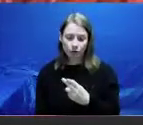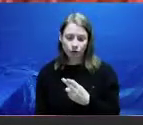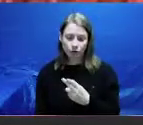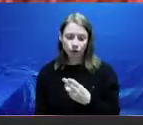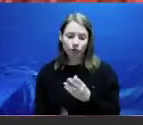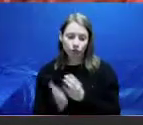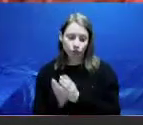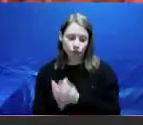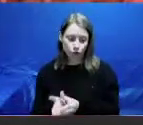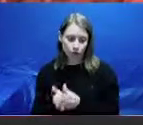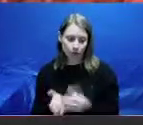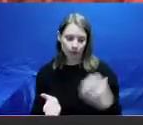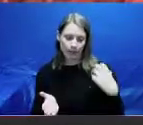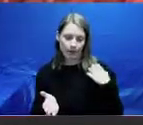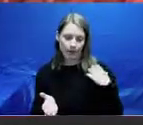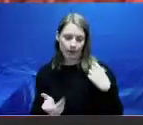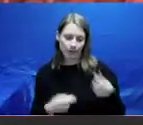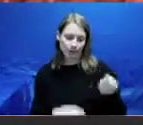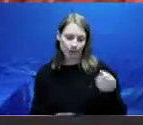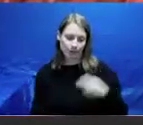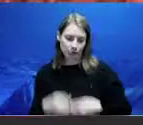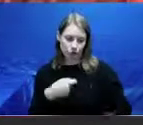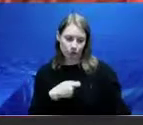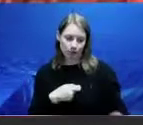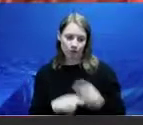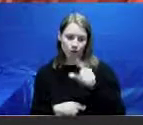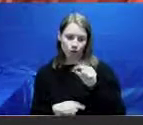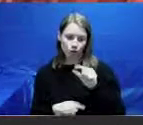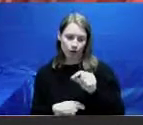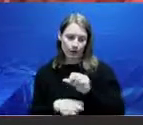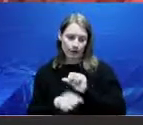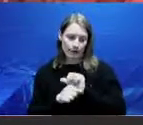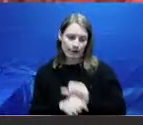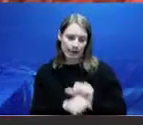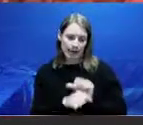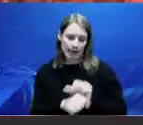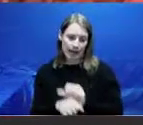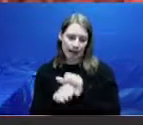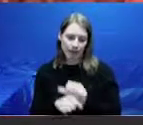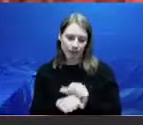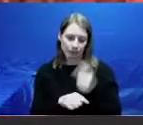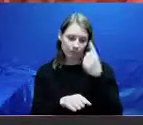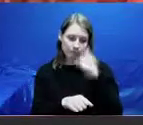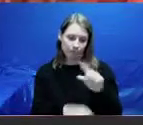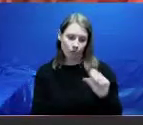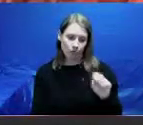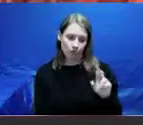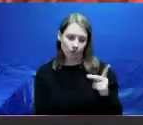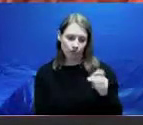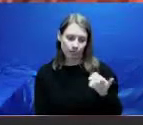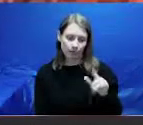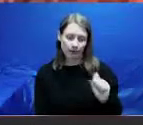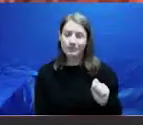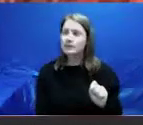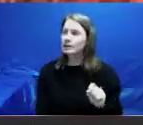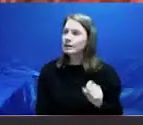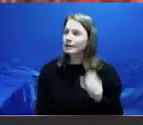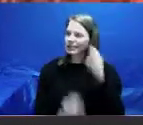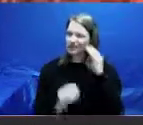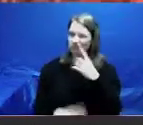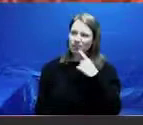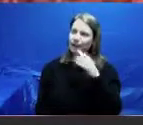supplies he needed. It allows me to see what words they're not, as they're stumbling over. So indentured servants, for example.